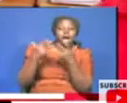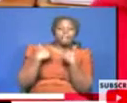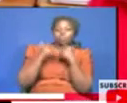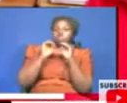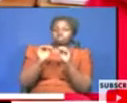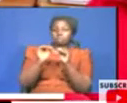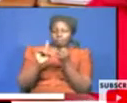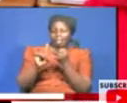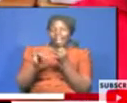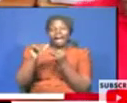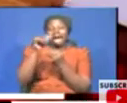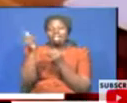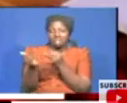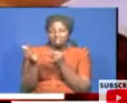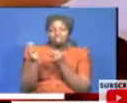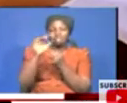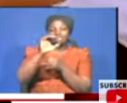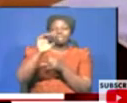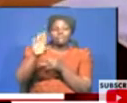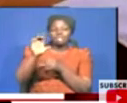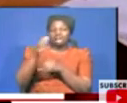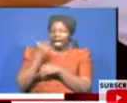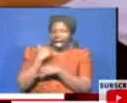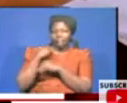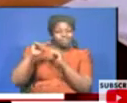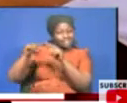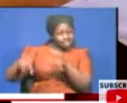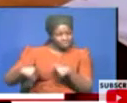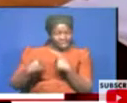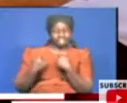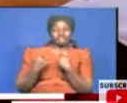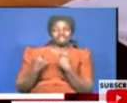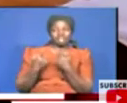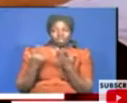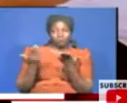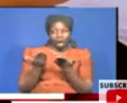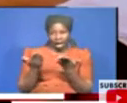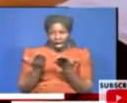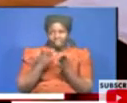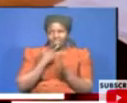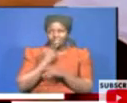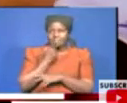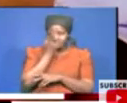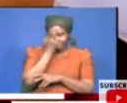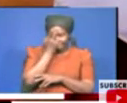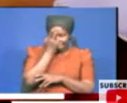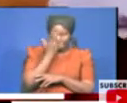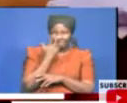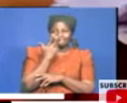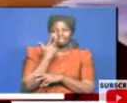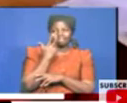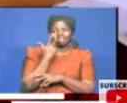Others, the CBC has some demands. Yeah. Whereby the parents look to